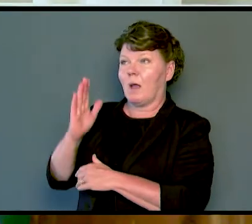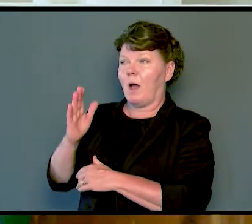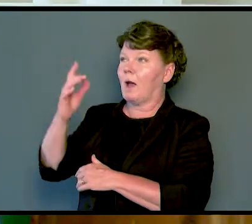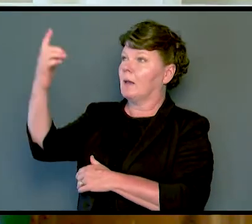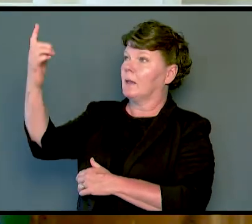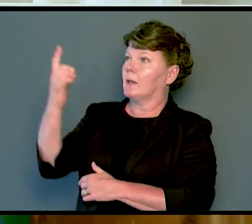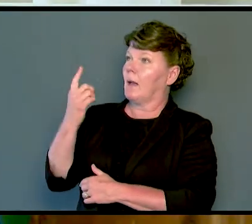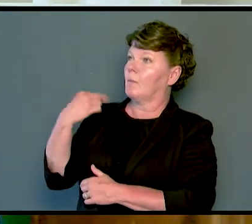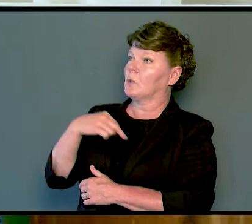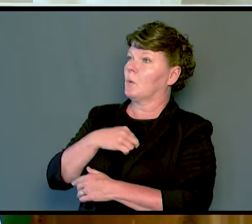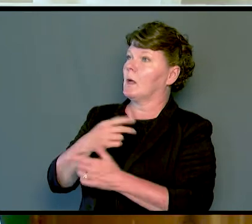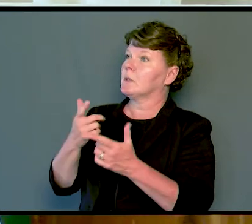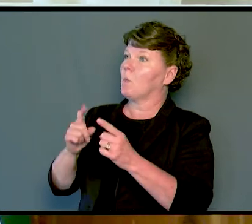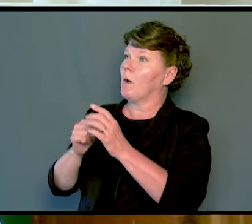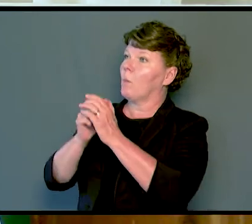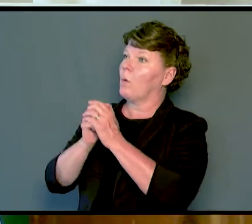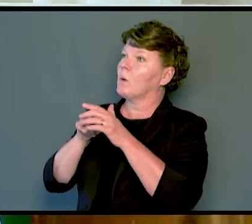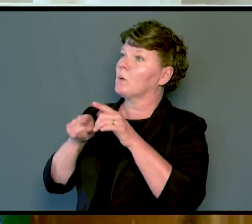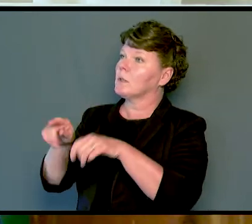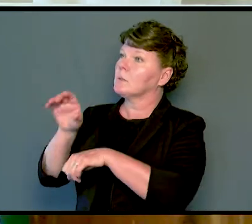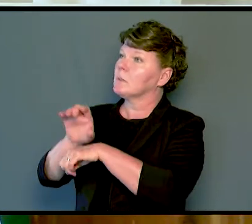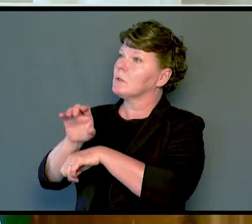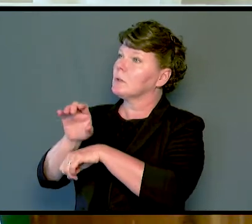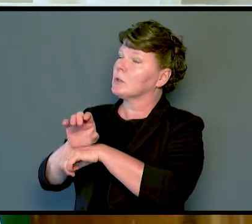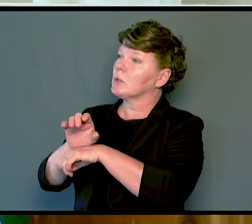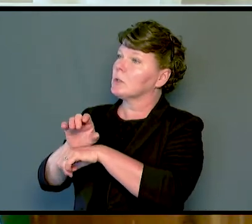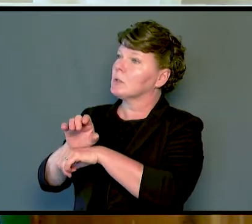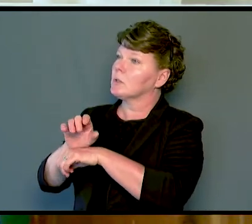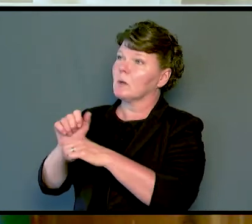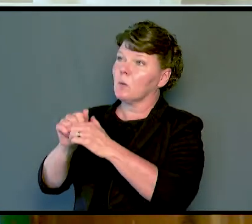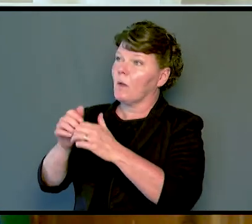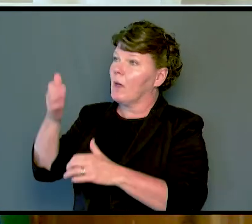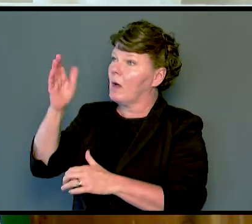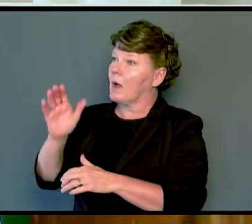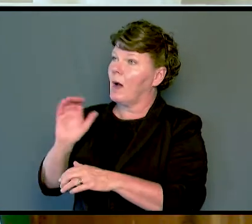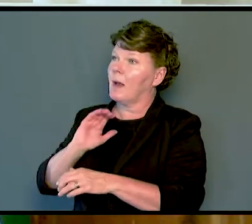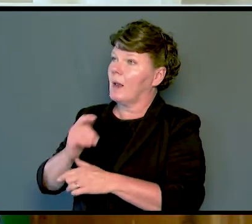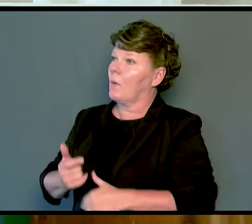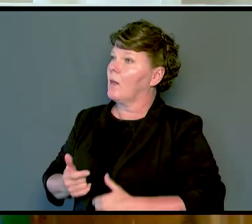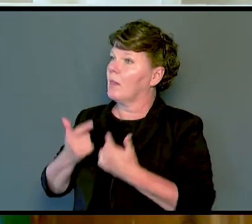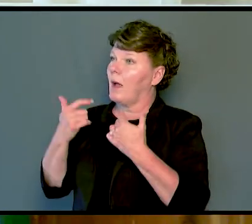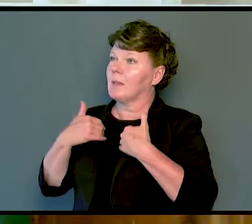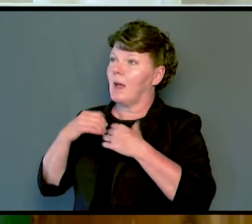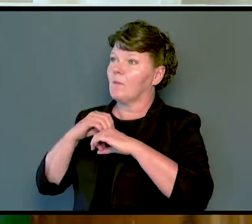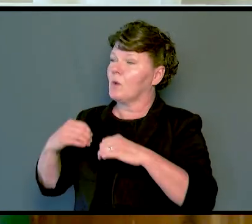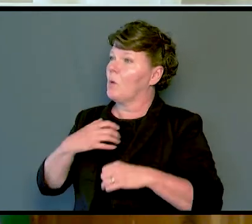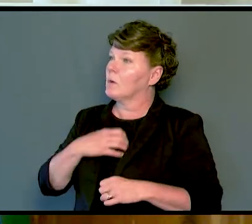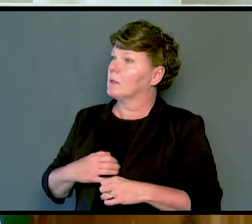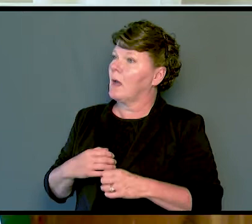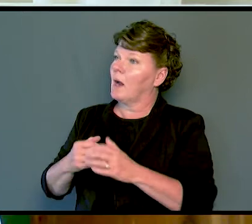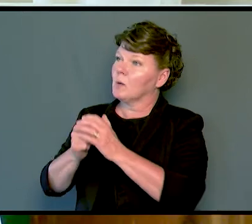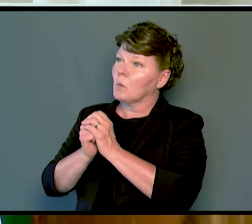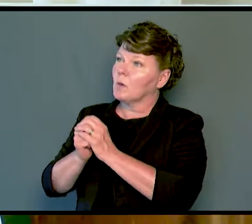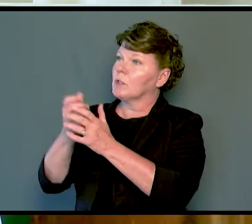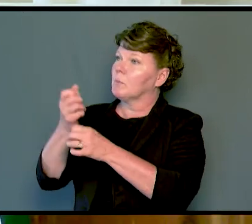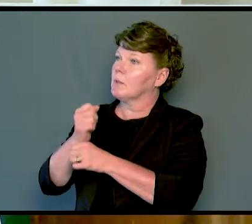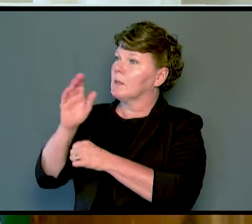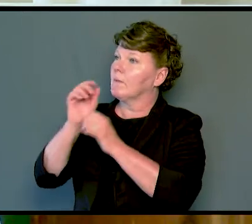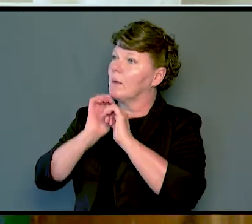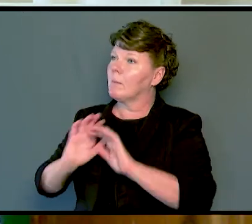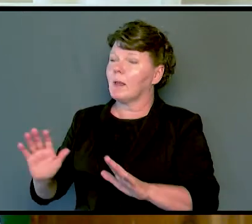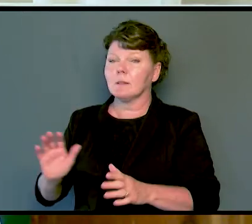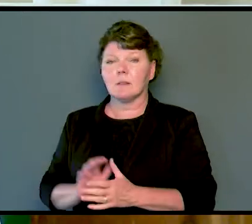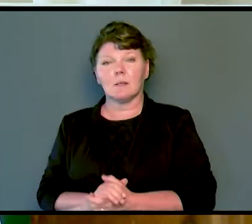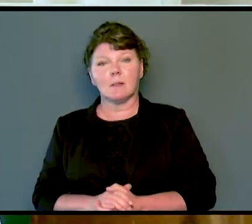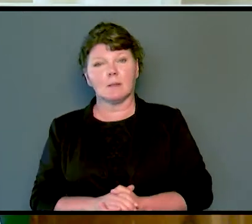to us when we worship him in church. Without God working in our lives, we would have no desire to worship him and to